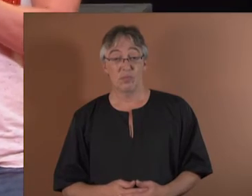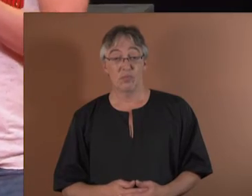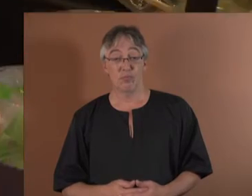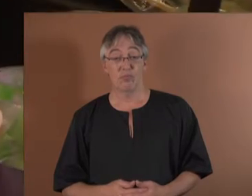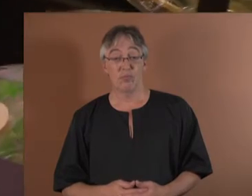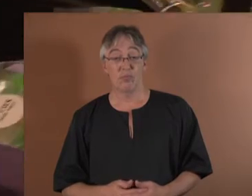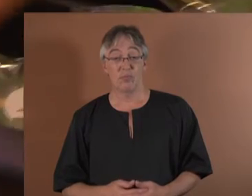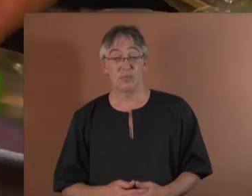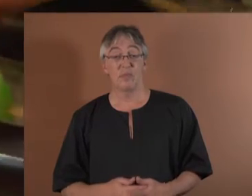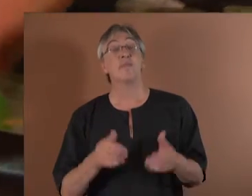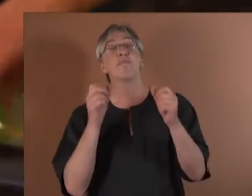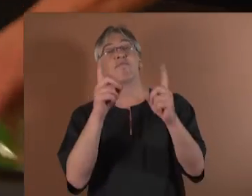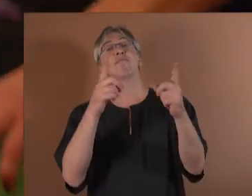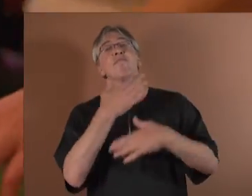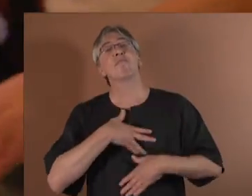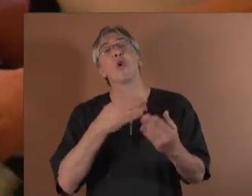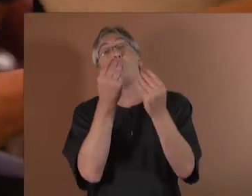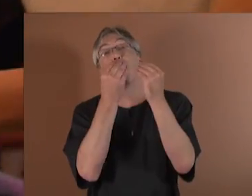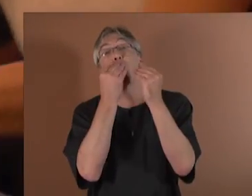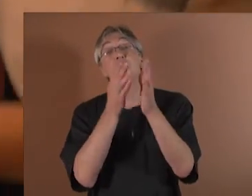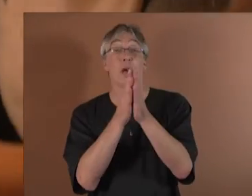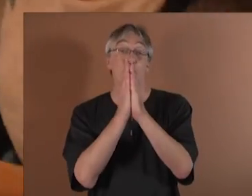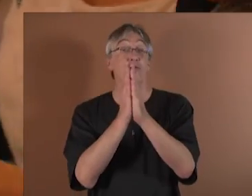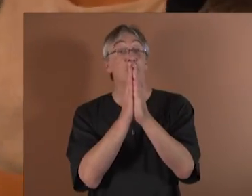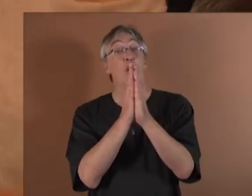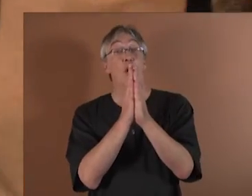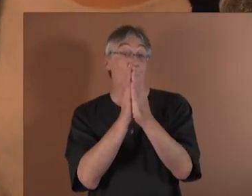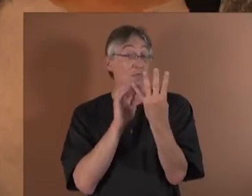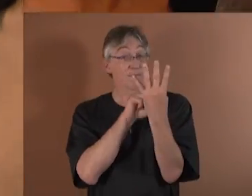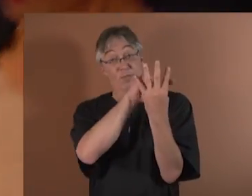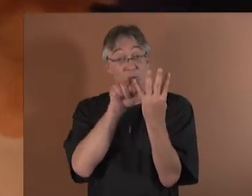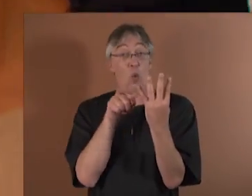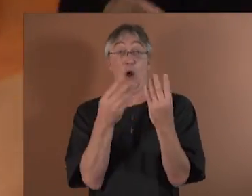know? Okay. Everybody, enjoy your lunch. Make sure to be social. We'll see you back at 2.15. Thank you very much.